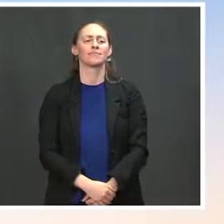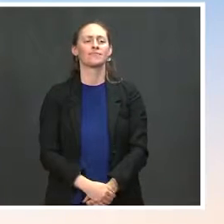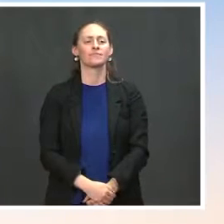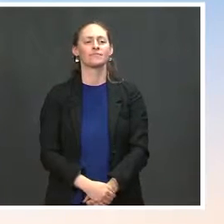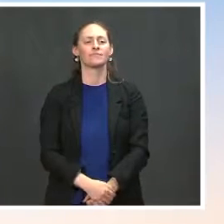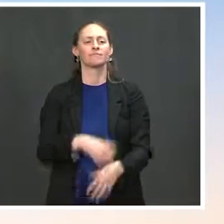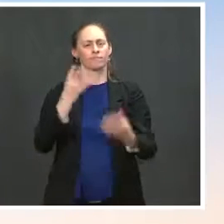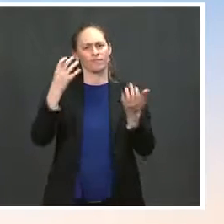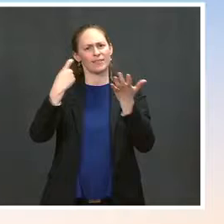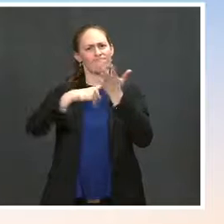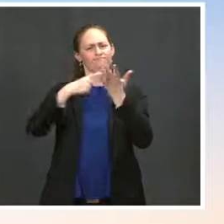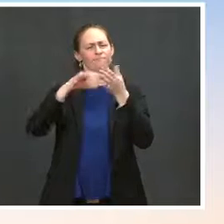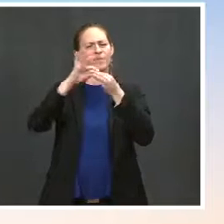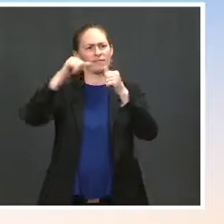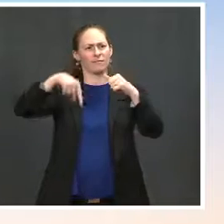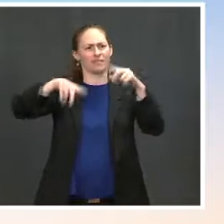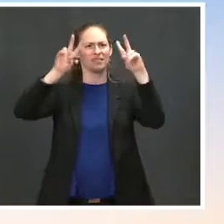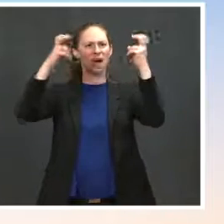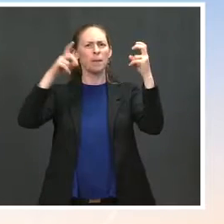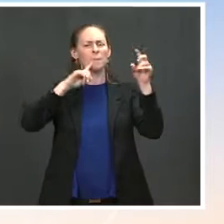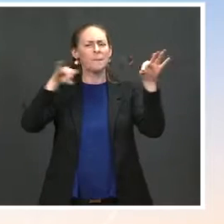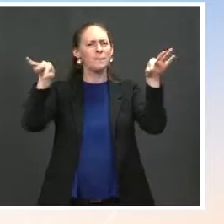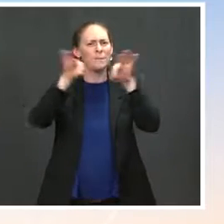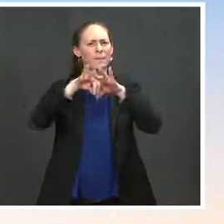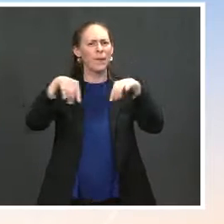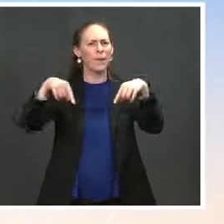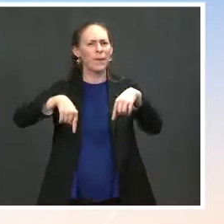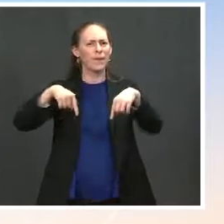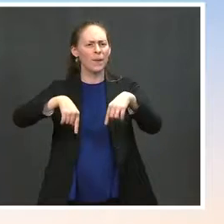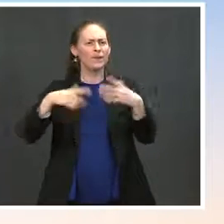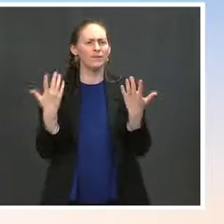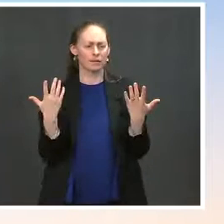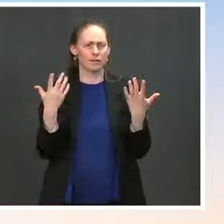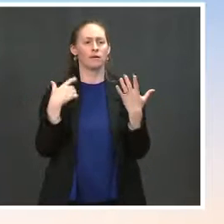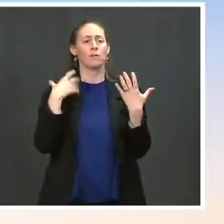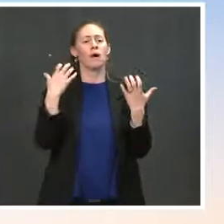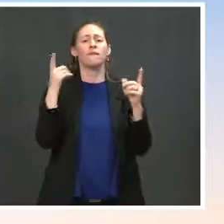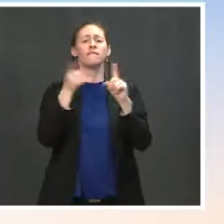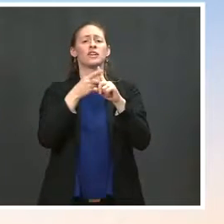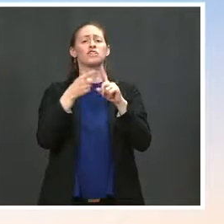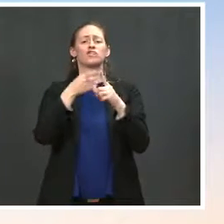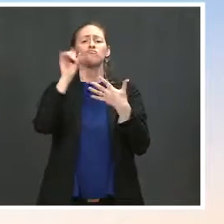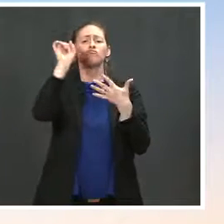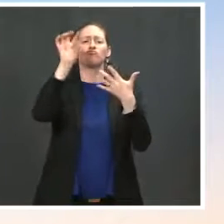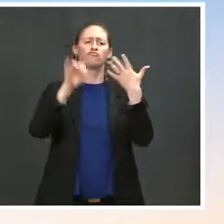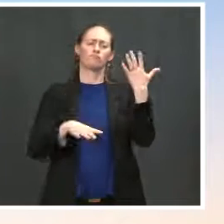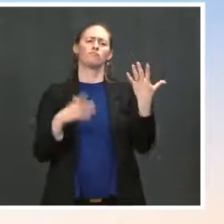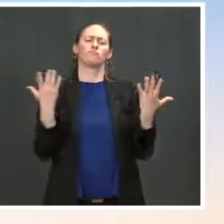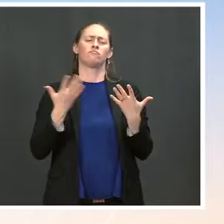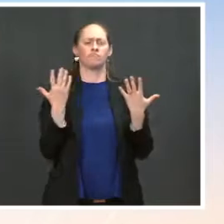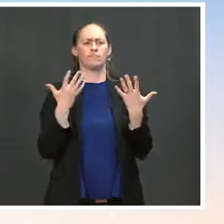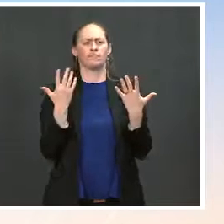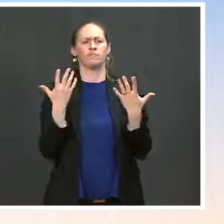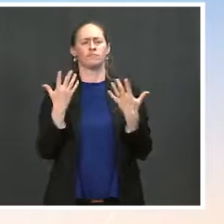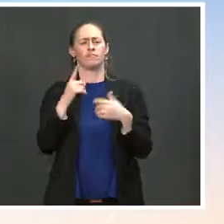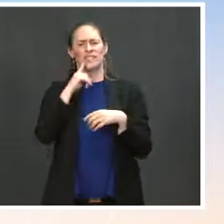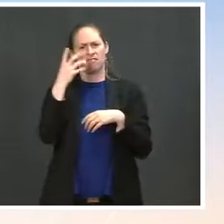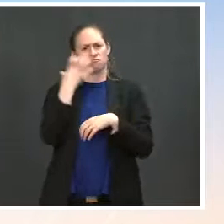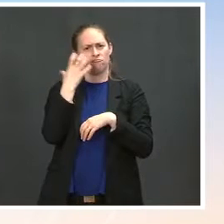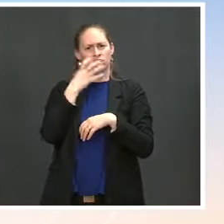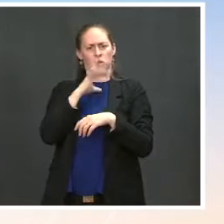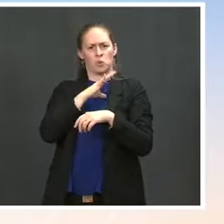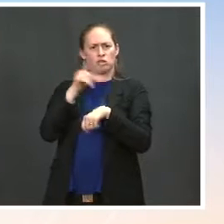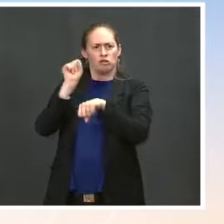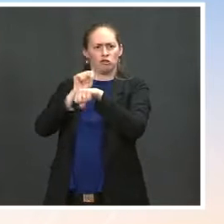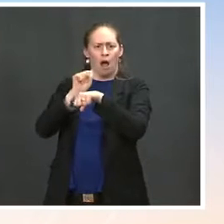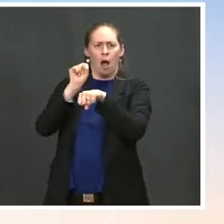all of you. And I want to begin by just sharing with you what a spectacular job Gina and